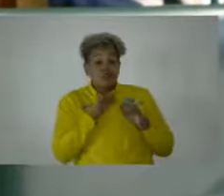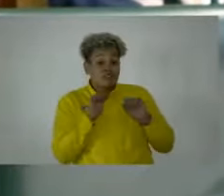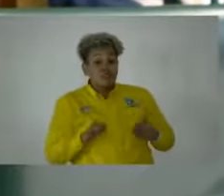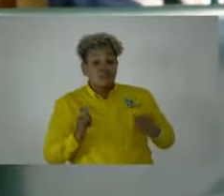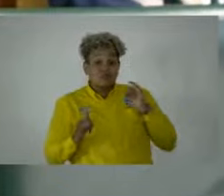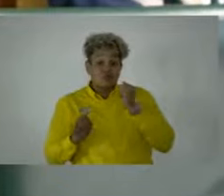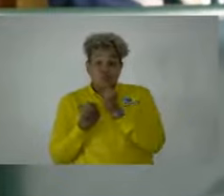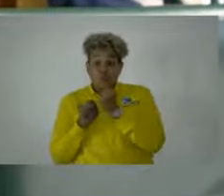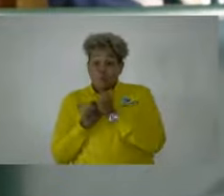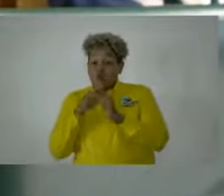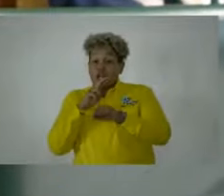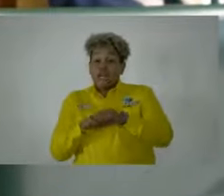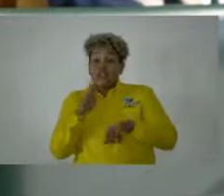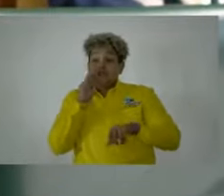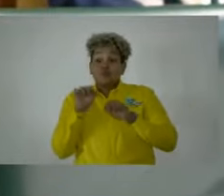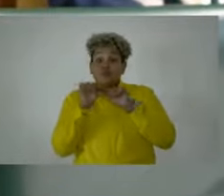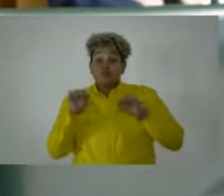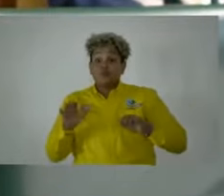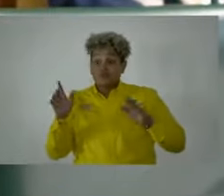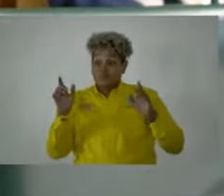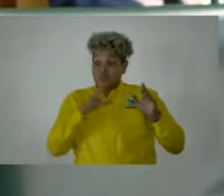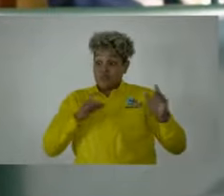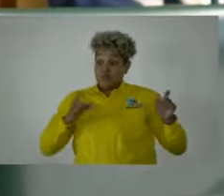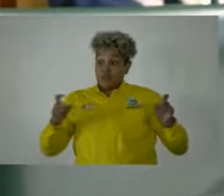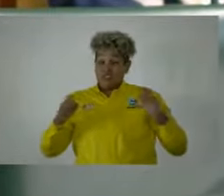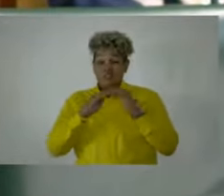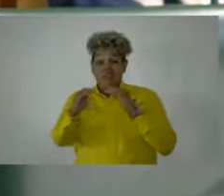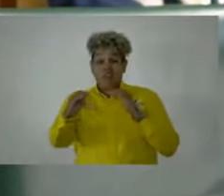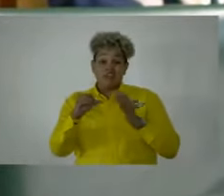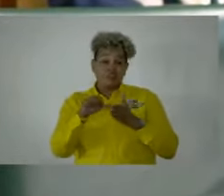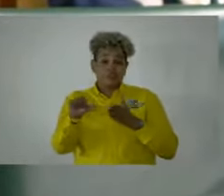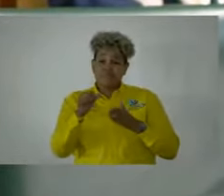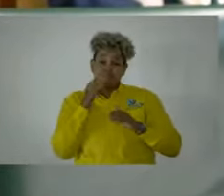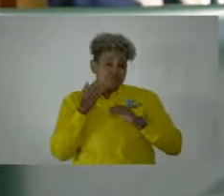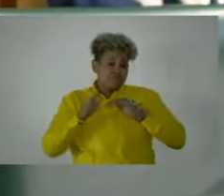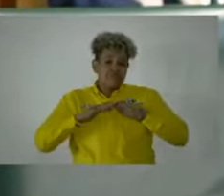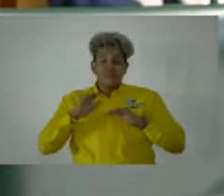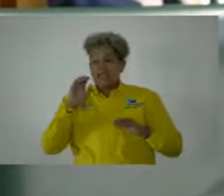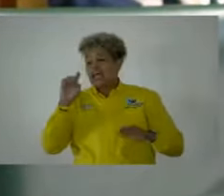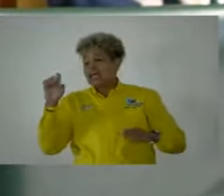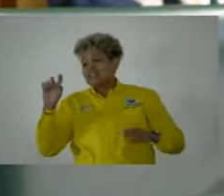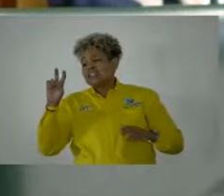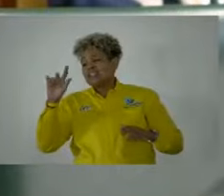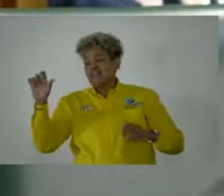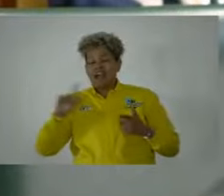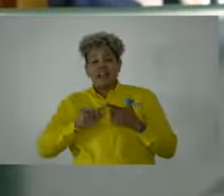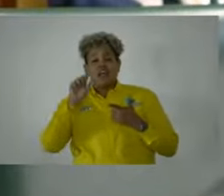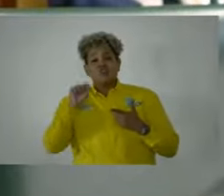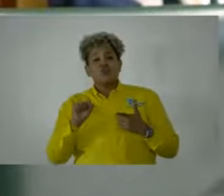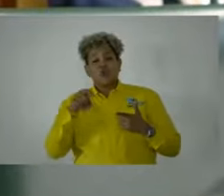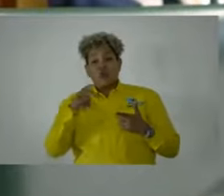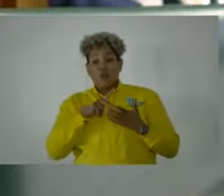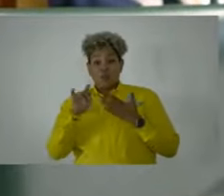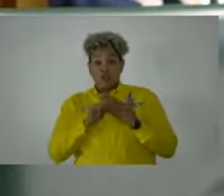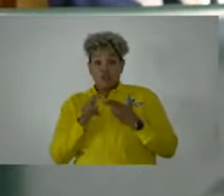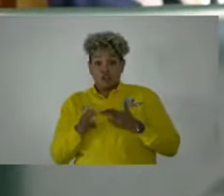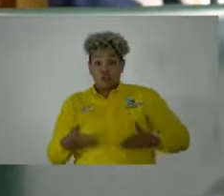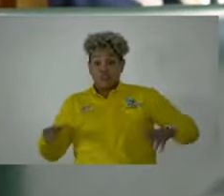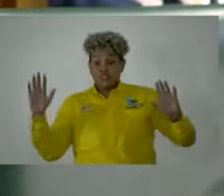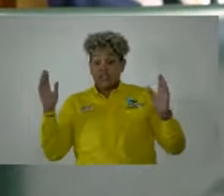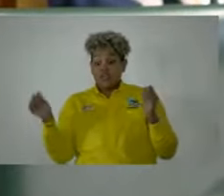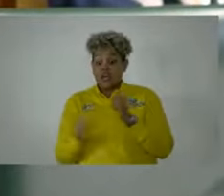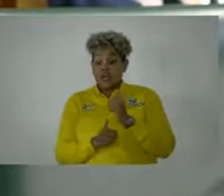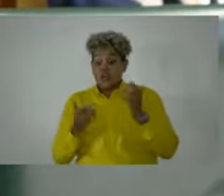which supports the National Irrigation Commission, is also flat, while Essex Valley and Southern Plains projects are coming to an end, having